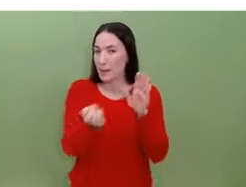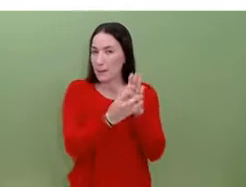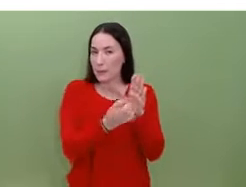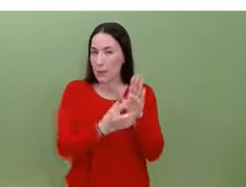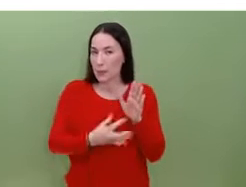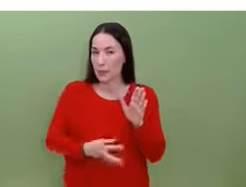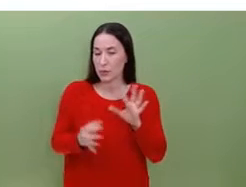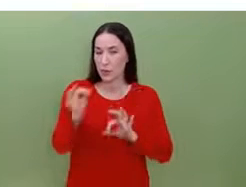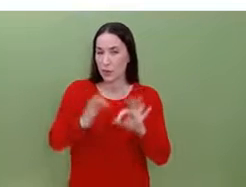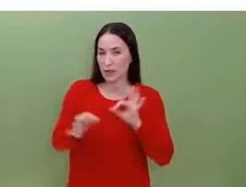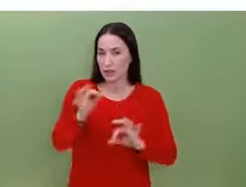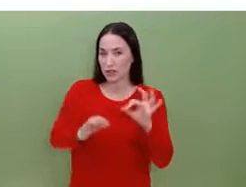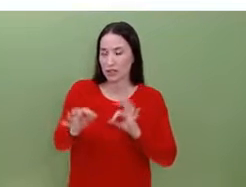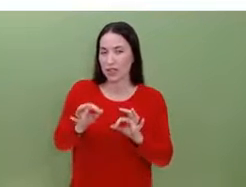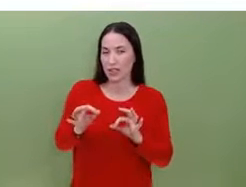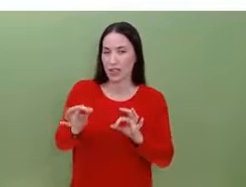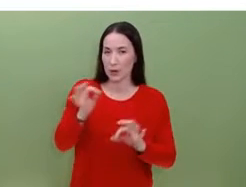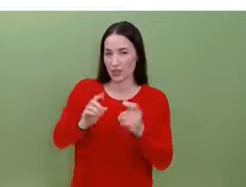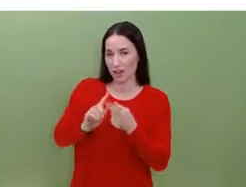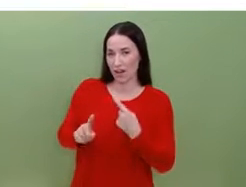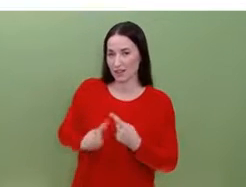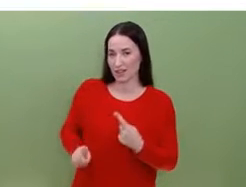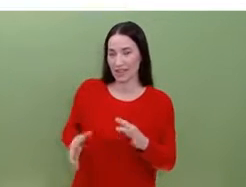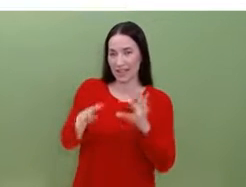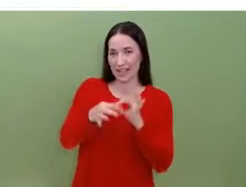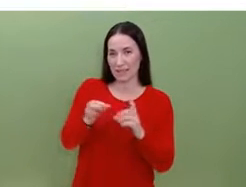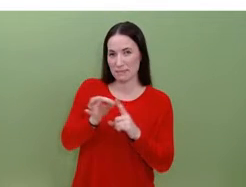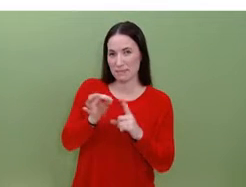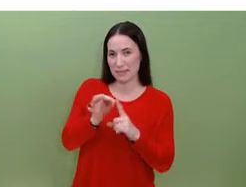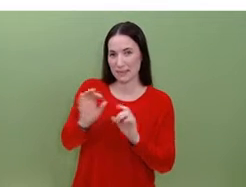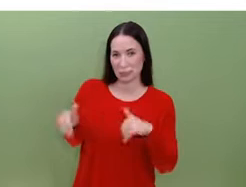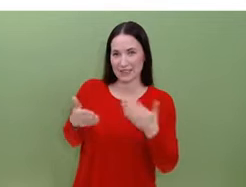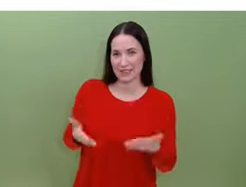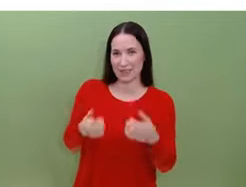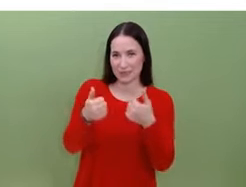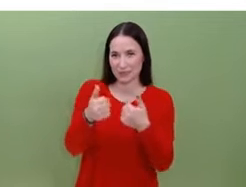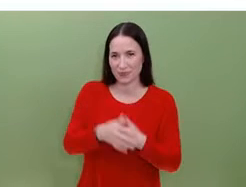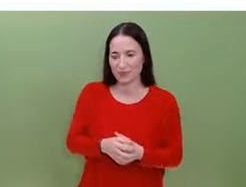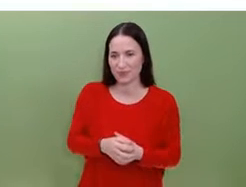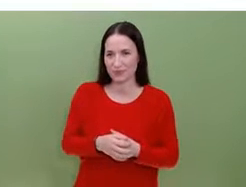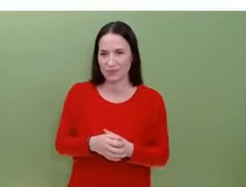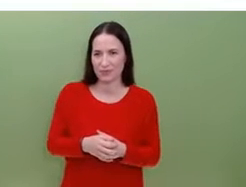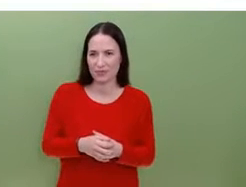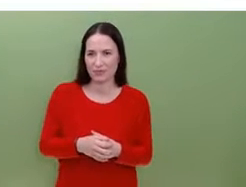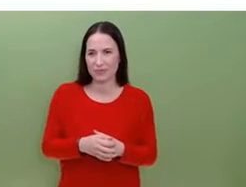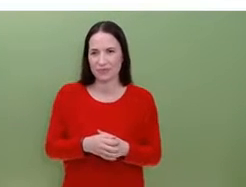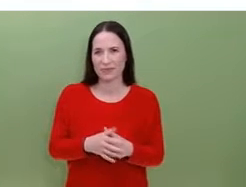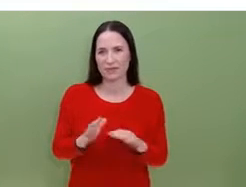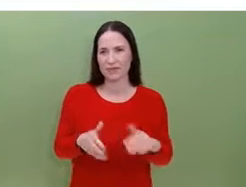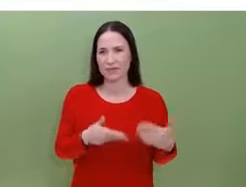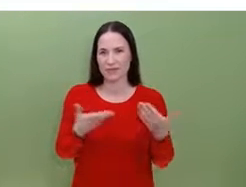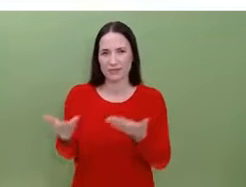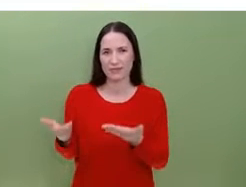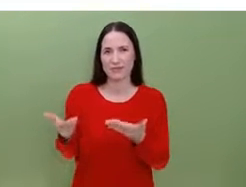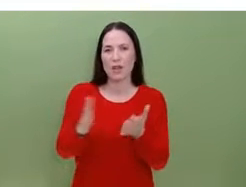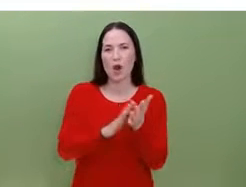question and answer slot at the end in relation to Peter's presentation. So I'm going to hand over now to Holly Gay.